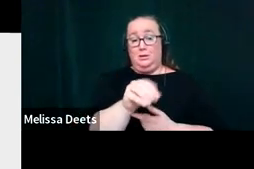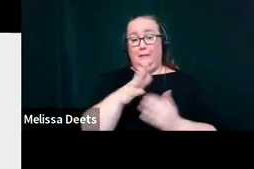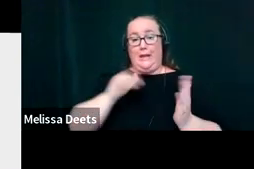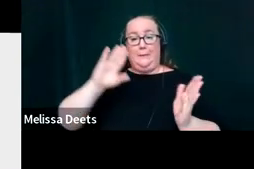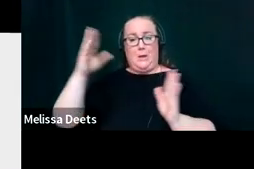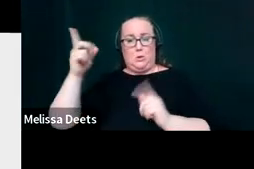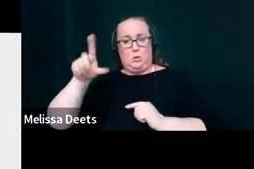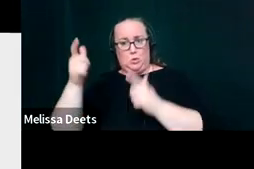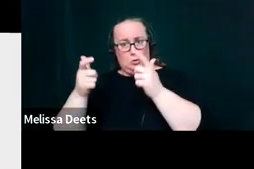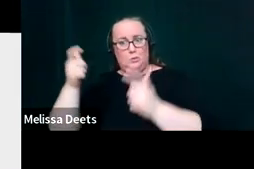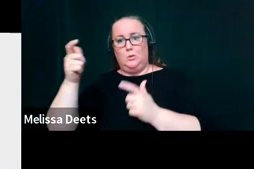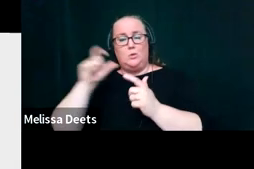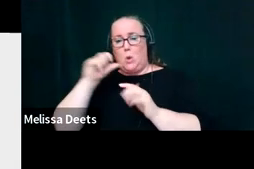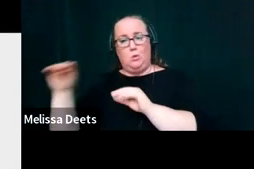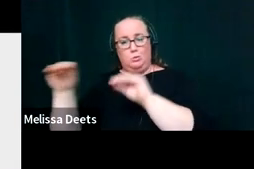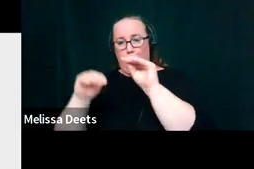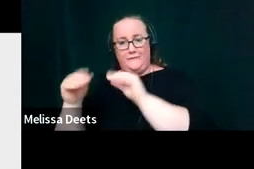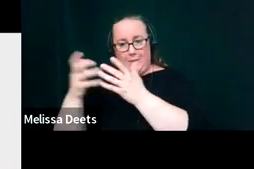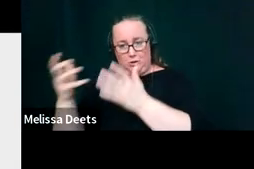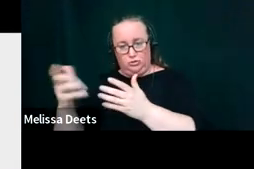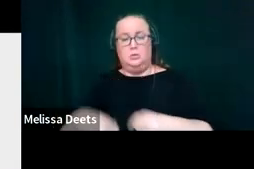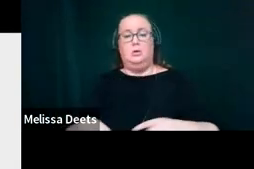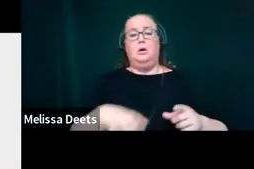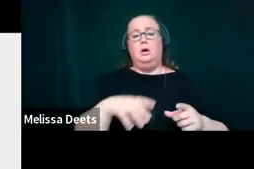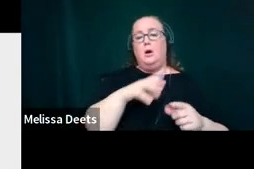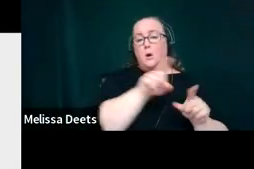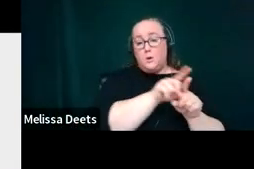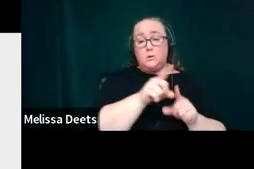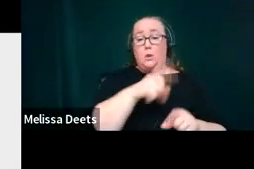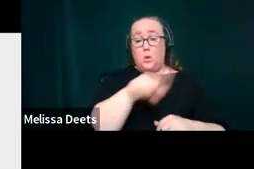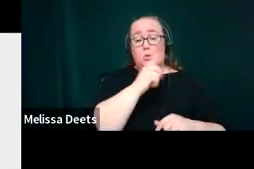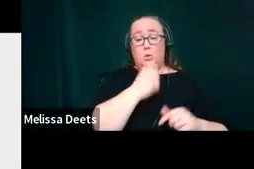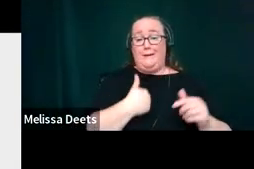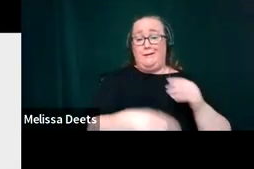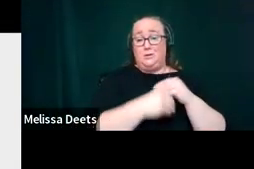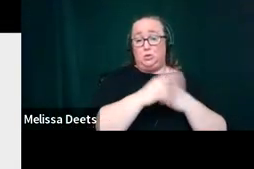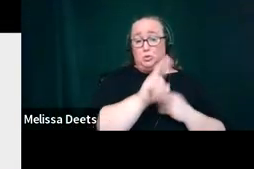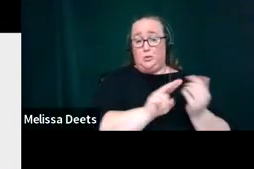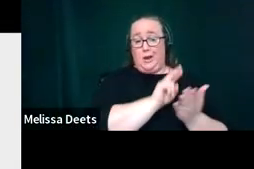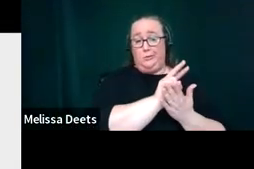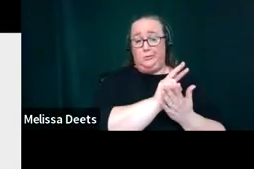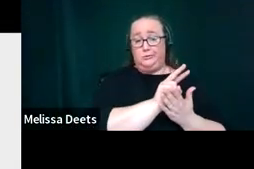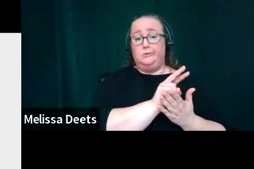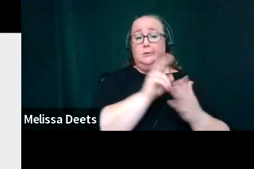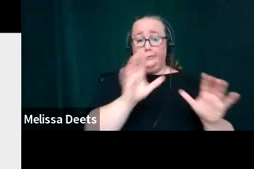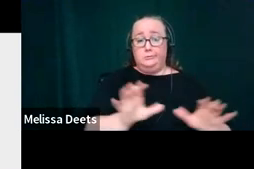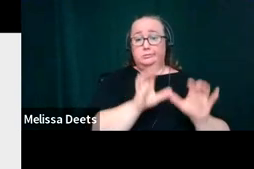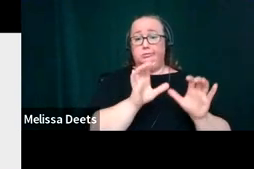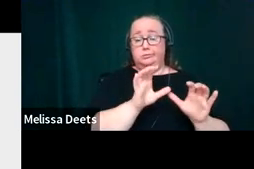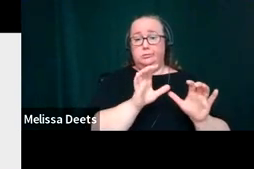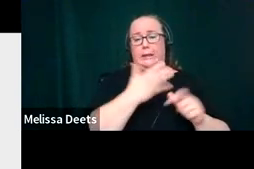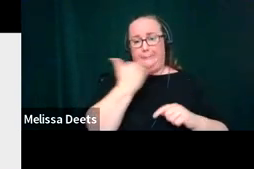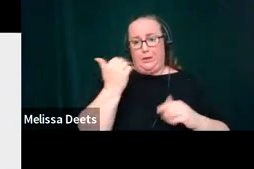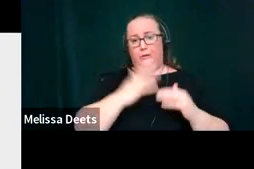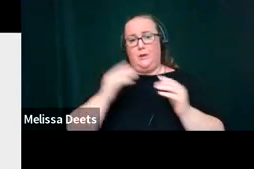5,000 steps daily or 2.5 hours of non-sedentary physical activity. This is encouraging because